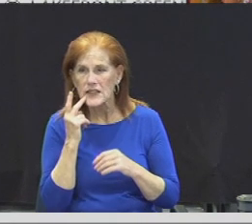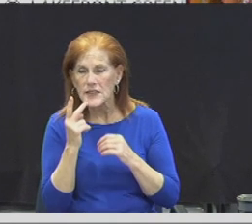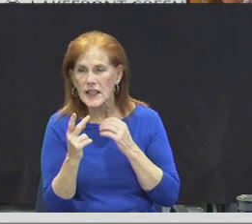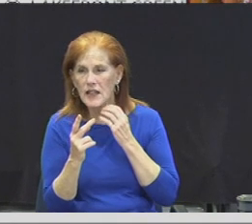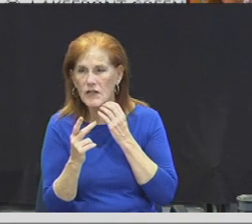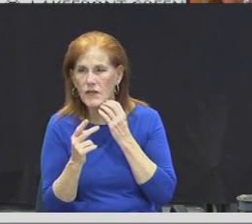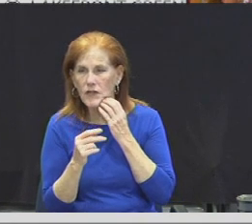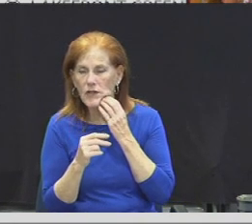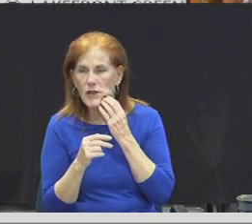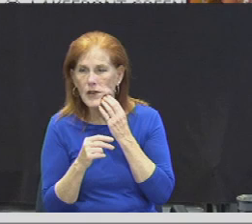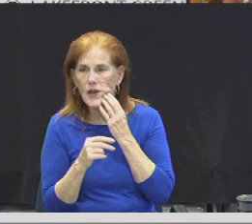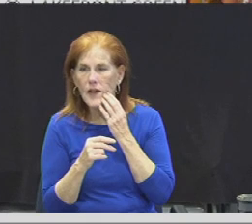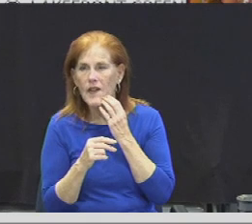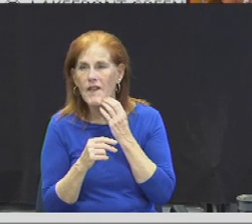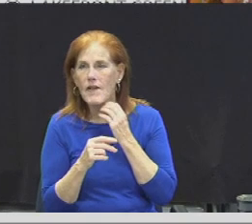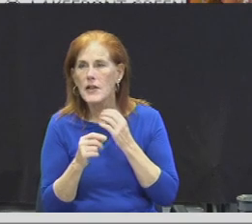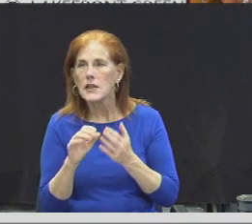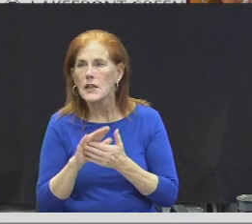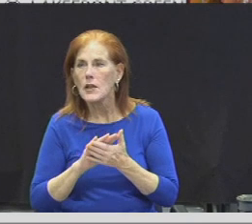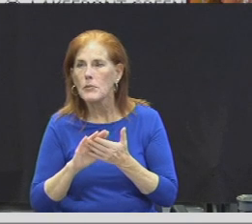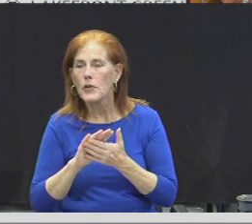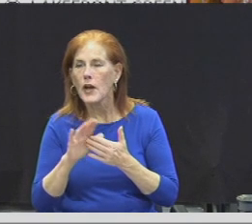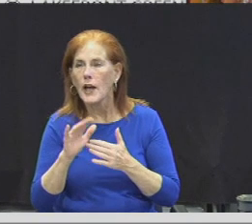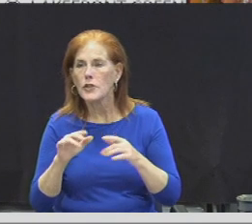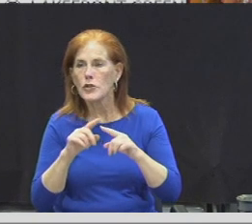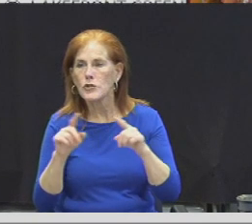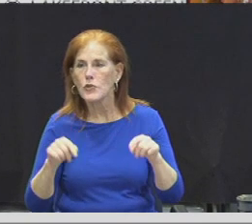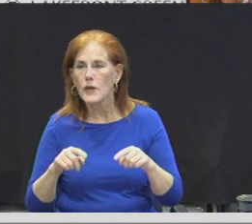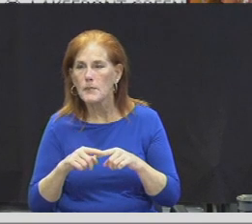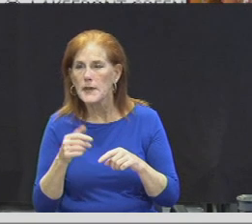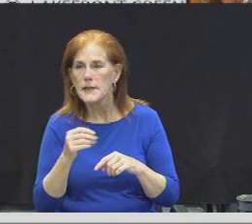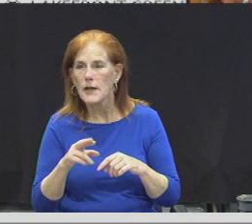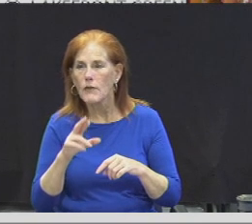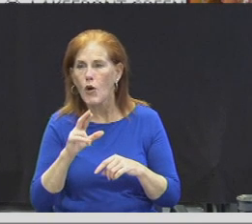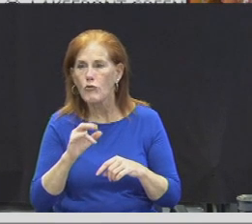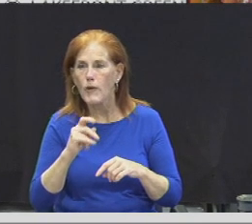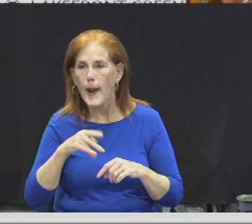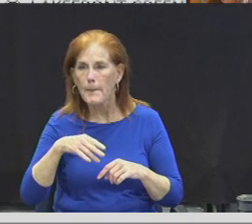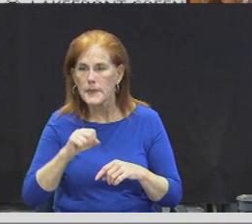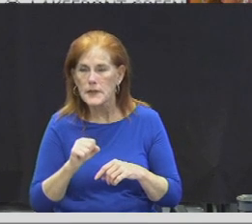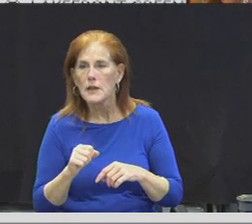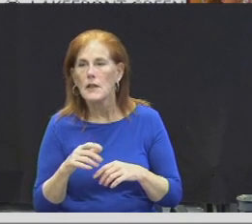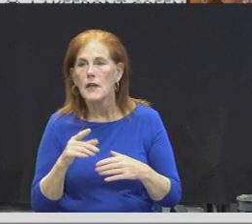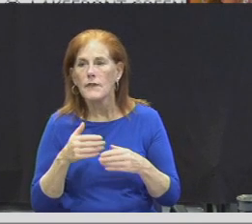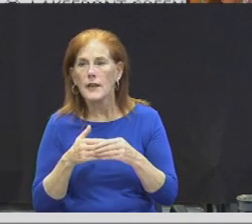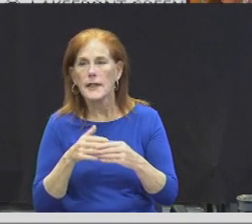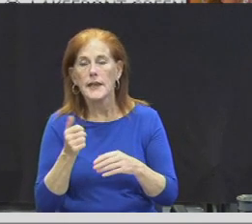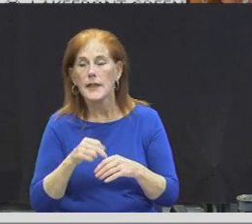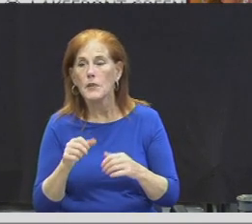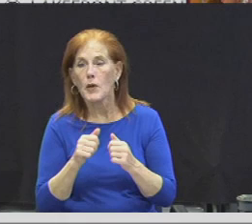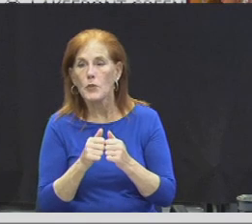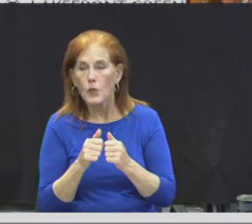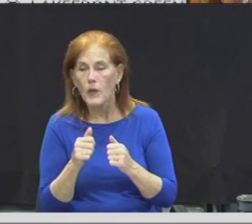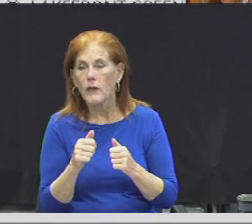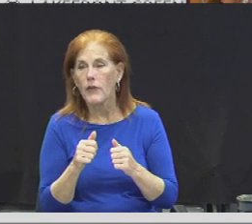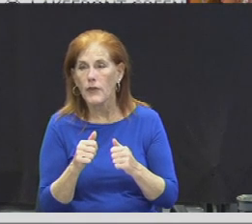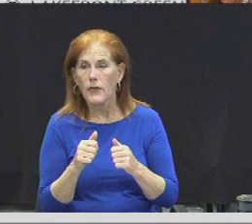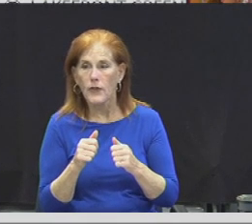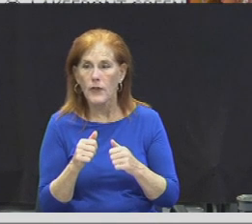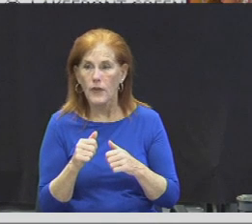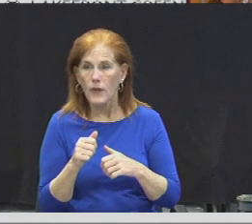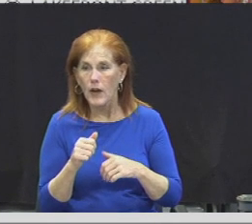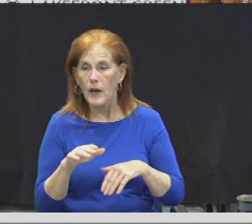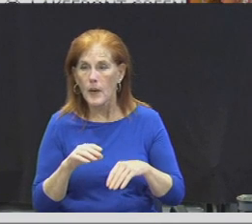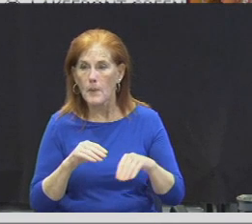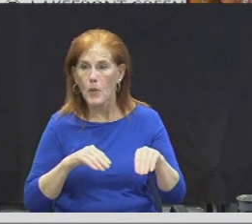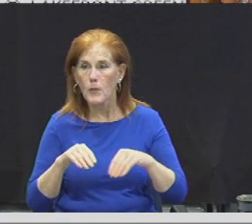look probably just like a little blurry on your screen, but there's a series of ramps that take anyone who's mobility impaired. There's ramps and